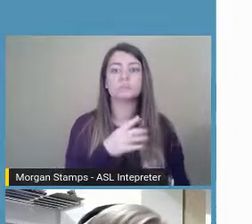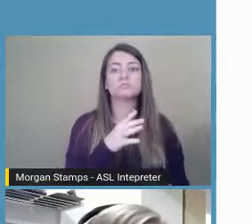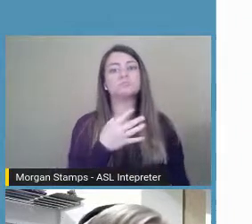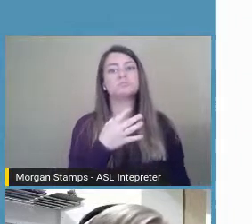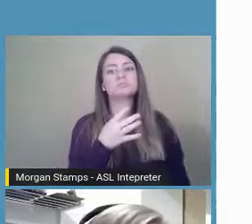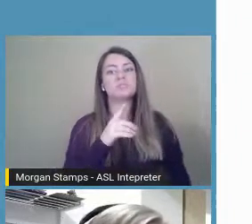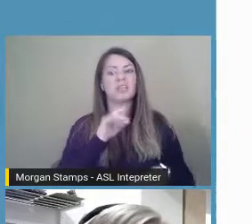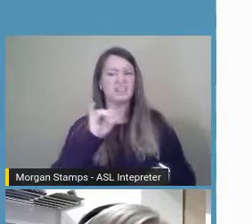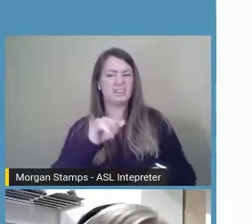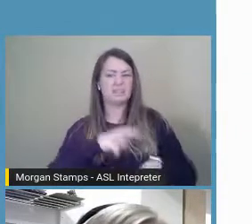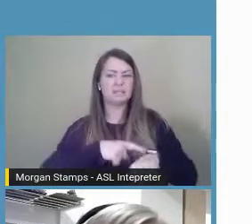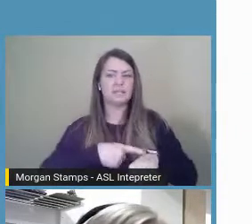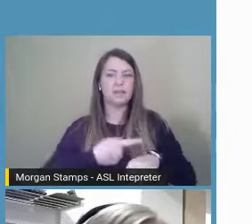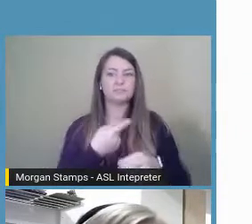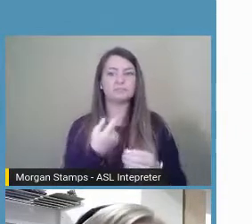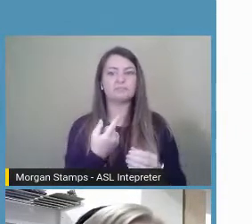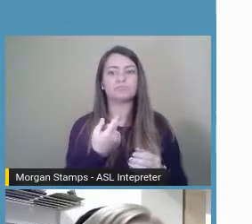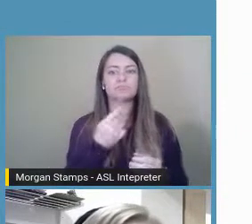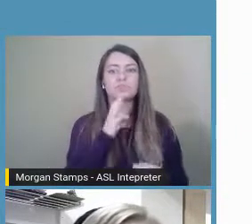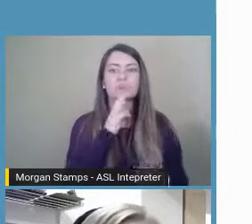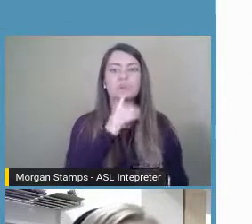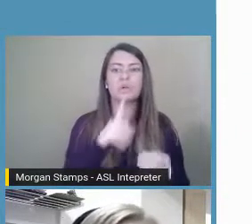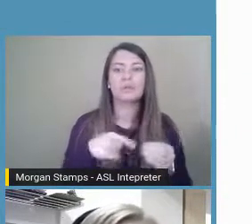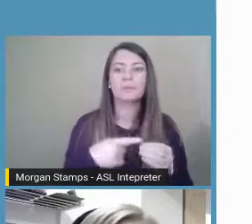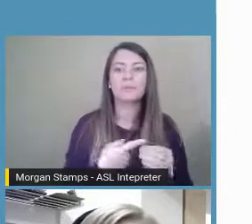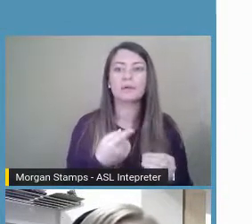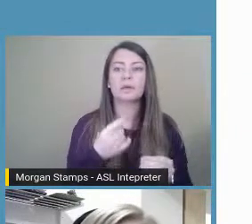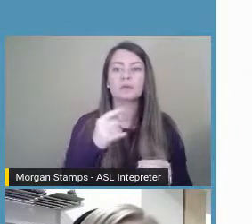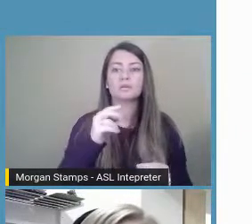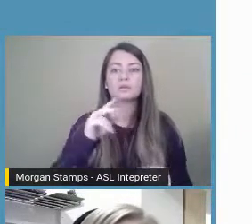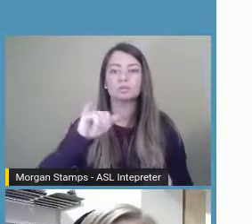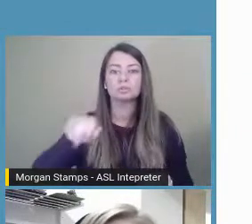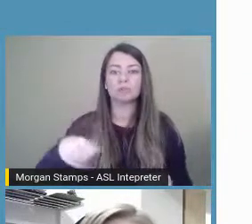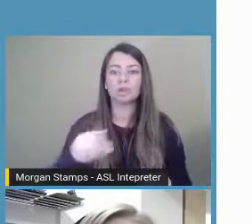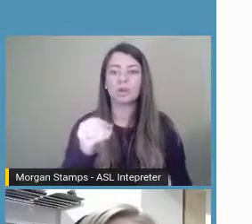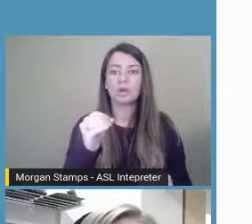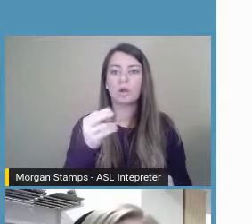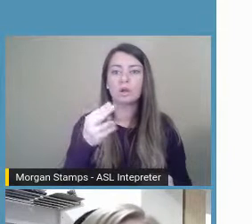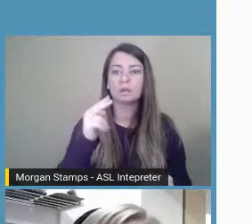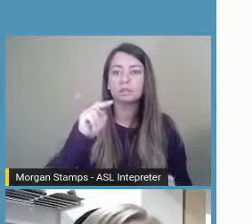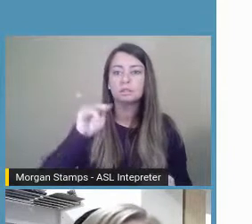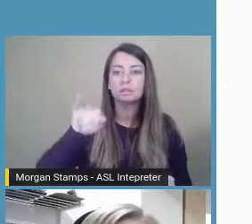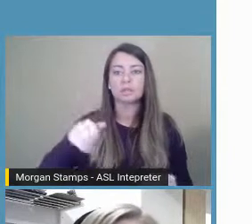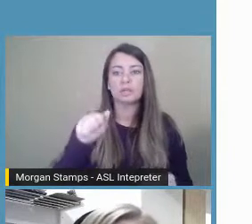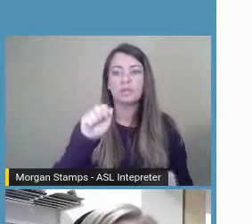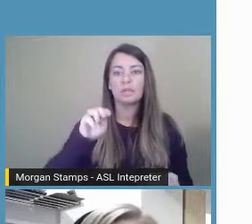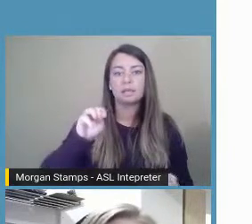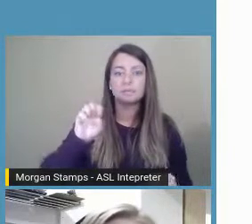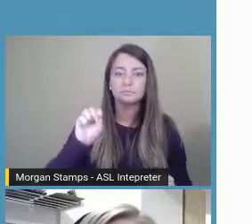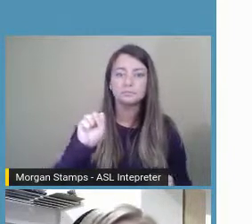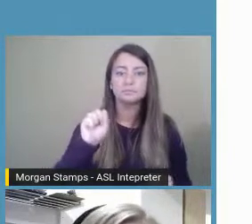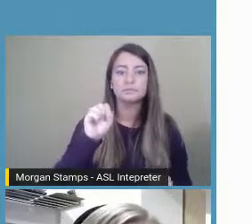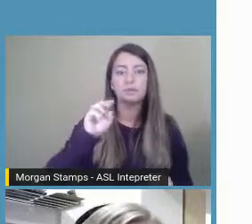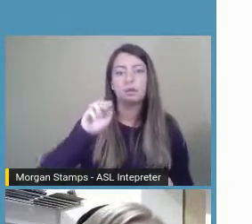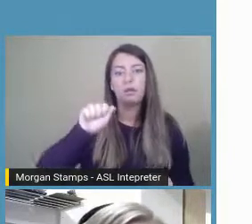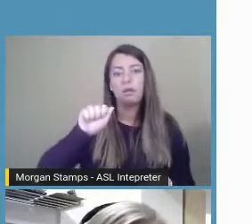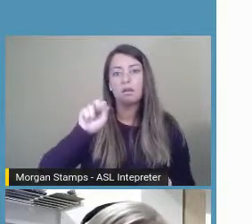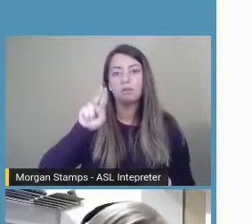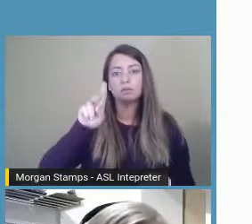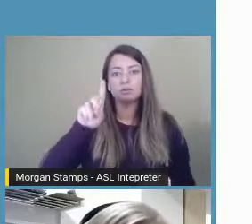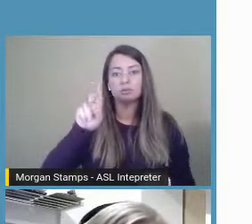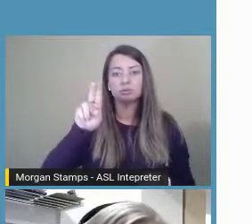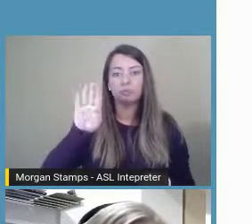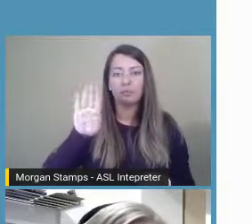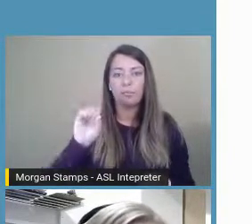give participants leisure time to color, the Asheville Symphony introduced and streamed about 30 minutes of curated animal-themed